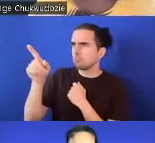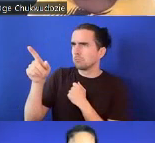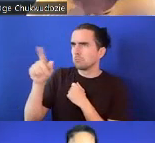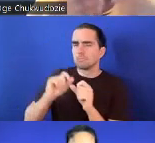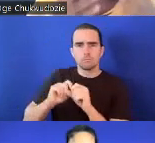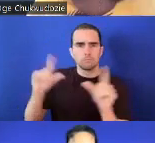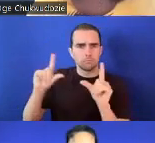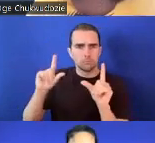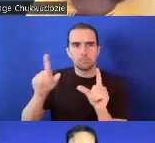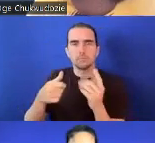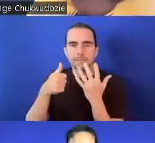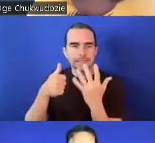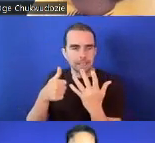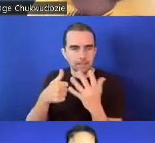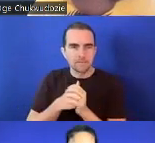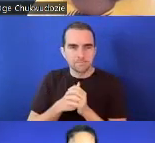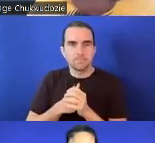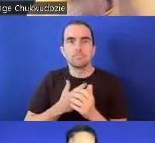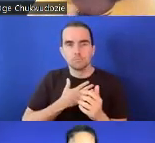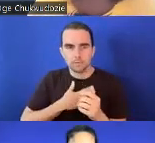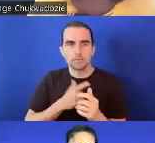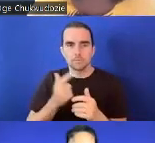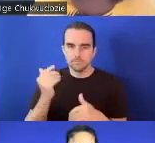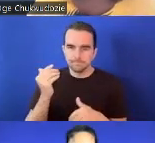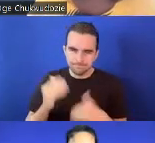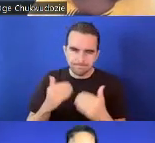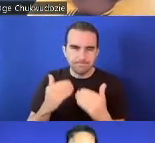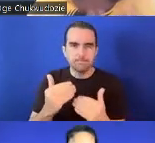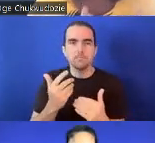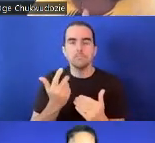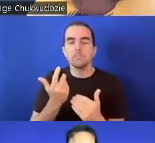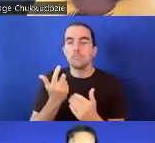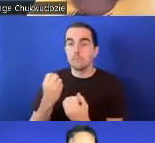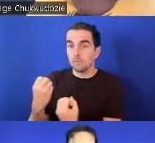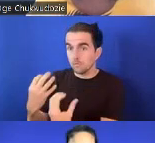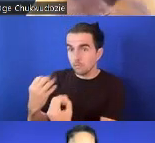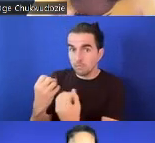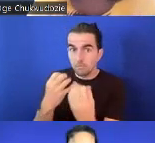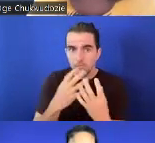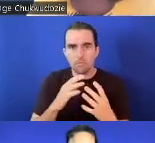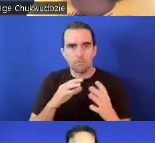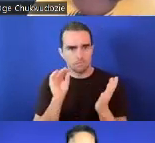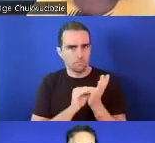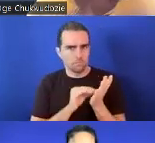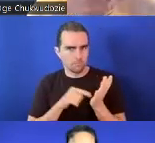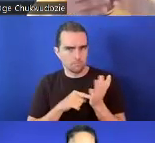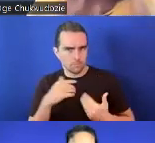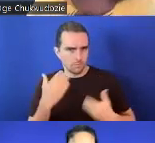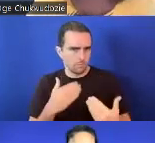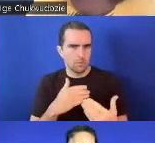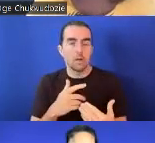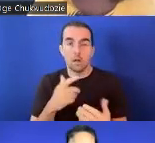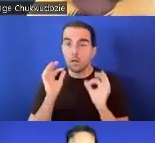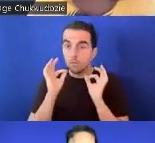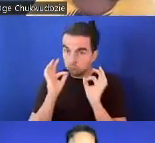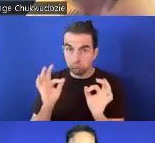mechanism. Once you set up the feedback mechanism, it's not all. You know, you see our last point was you continue to sensitize. So we set